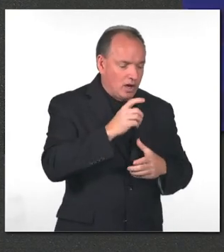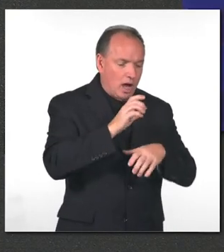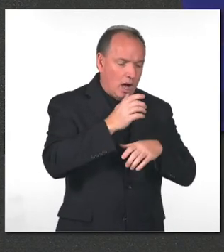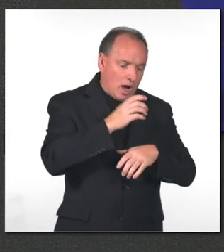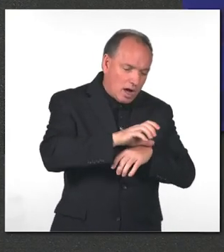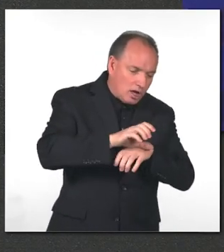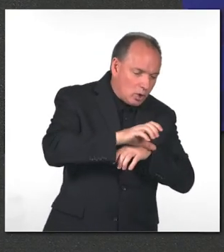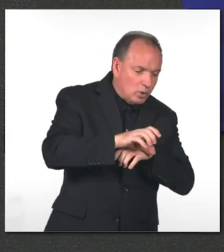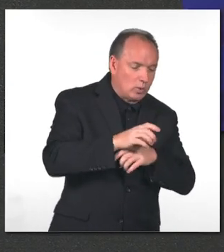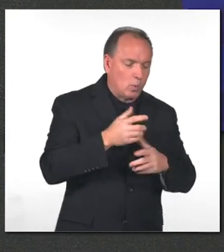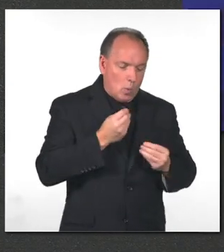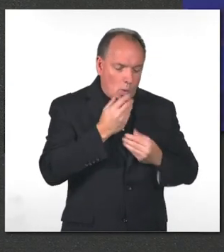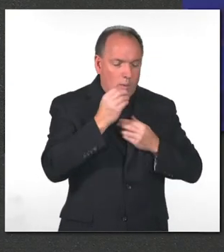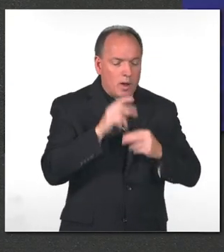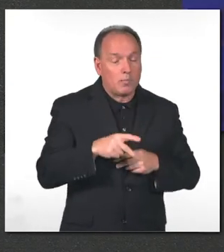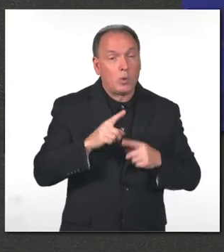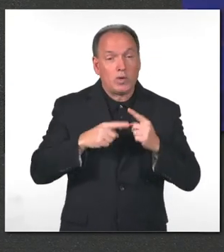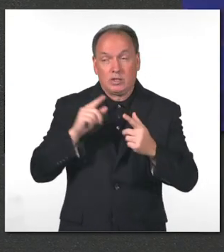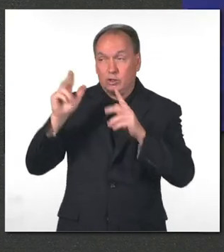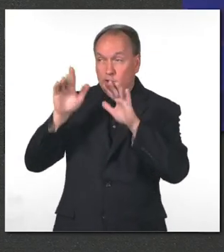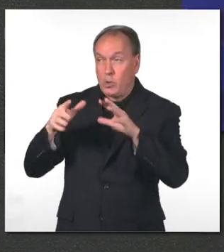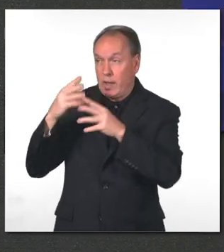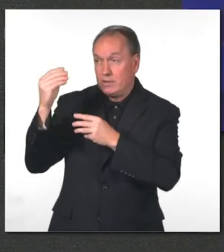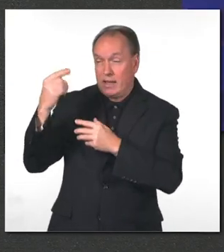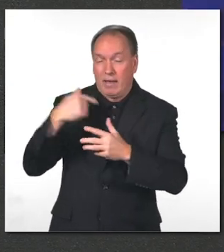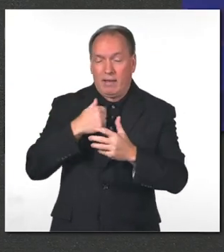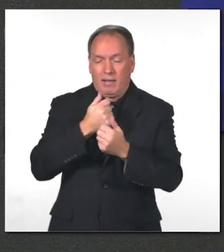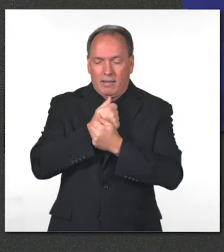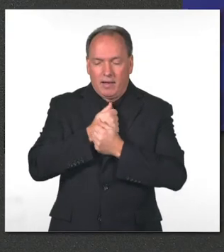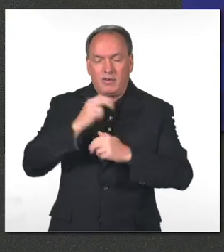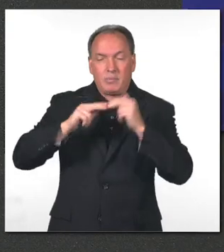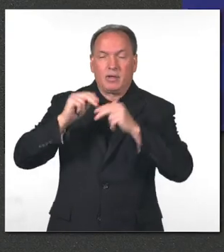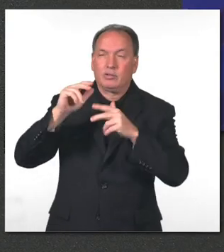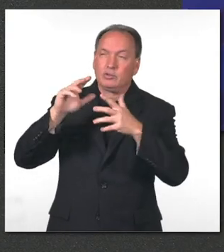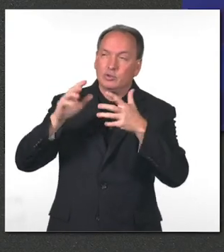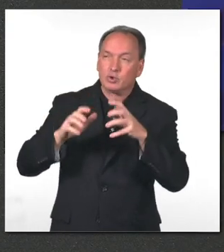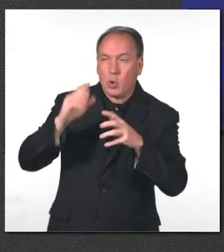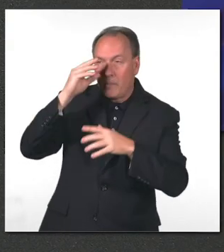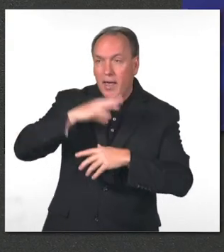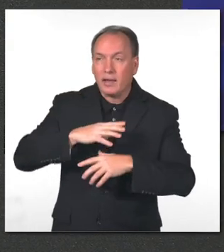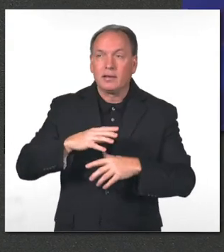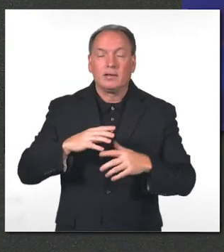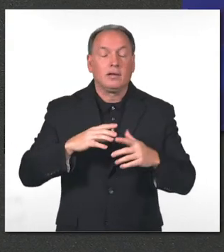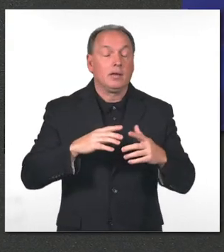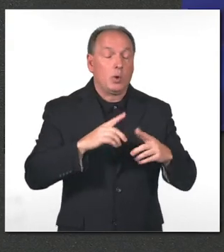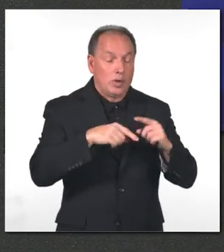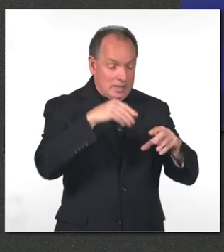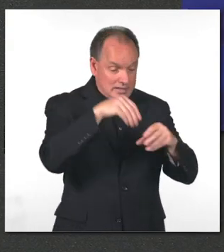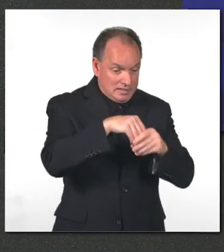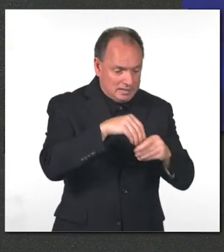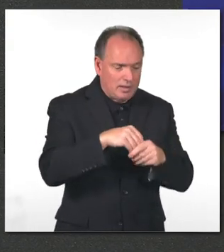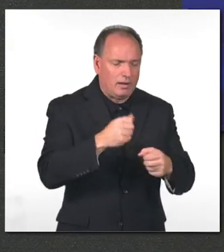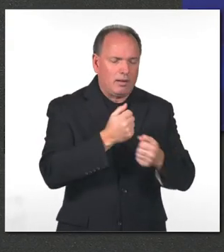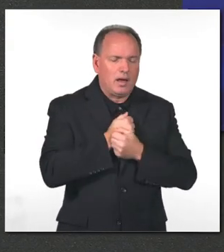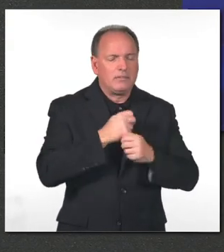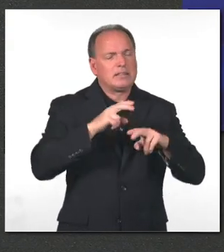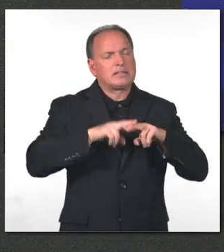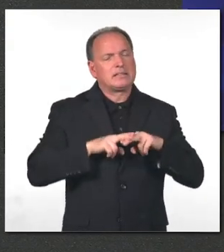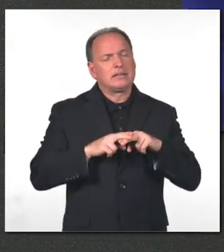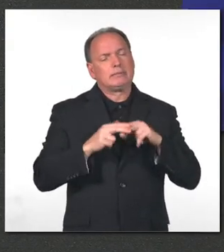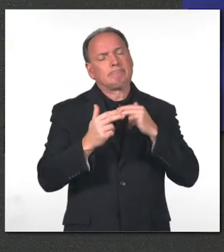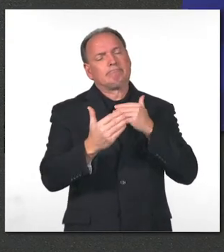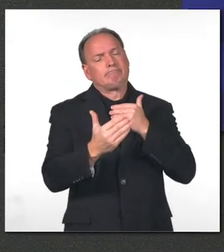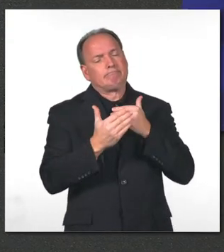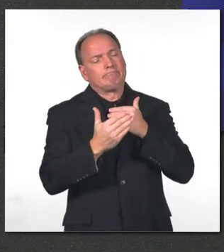really snowy out, I love to build snowmen. And when I'm inside, I love to sit by the fire.